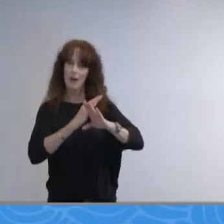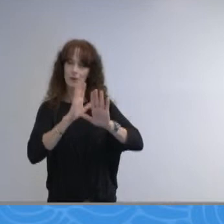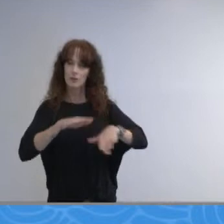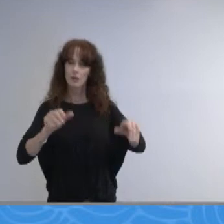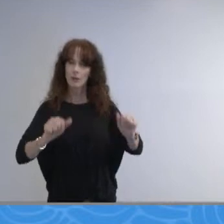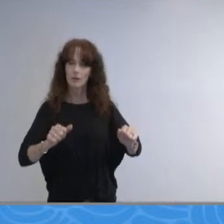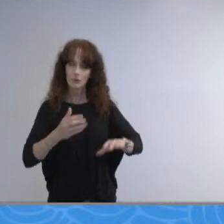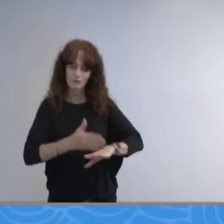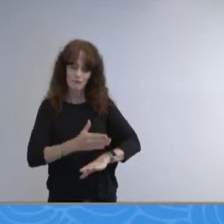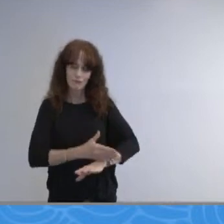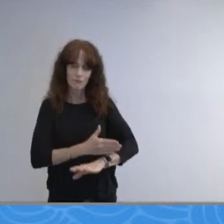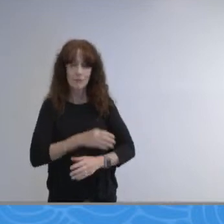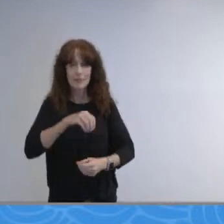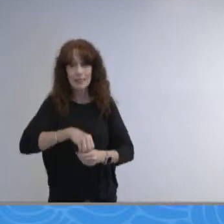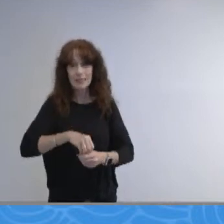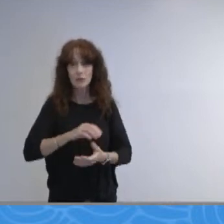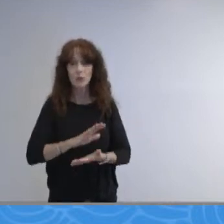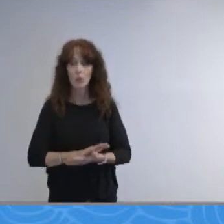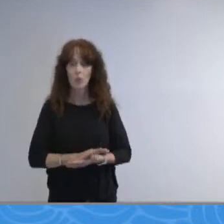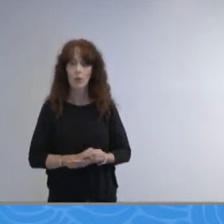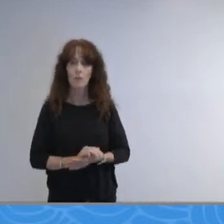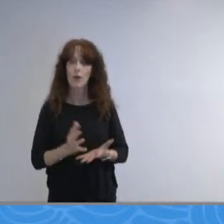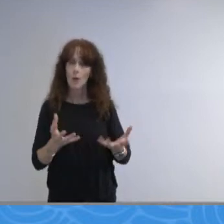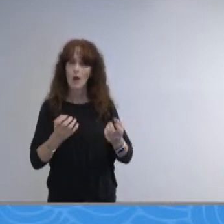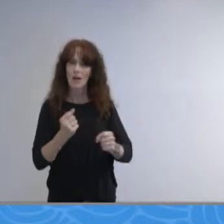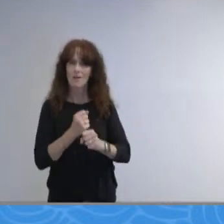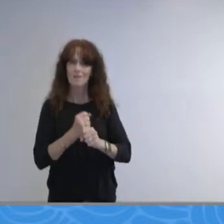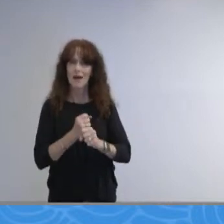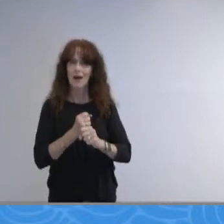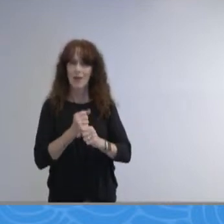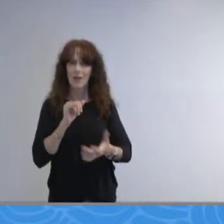progress in school. And so we want to help fight that